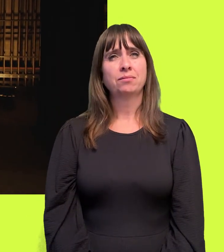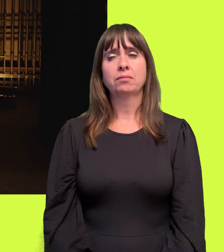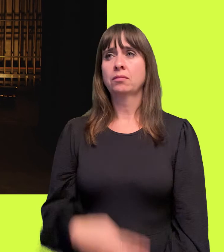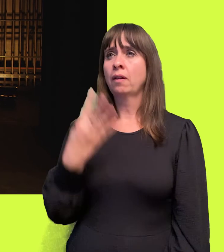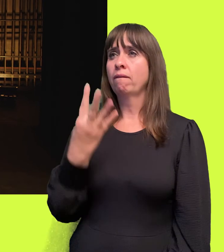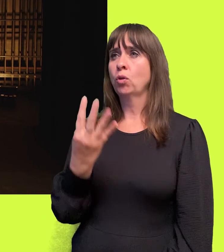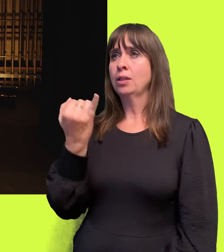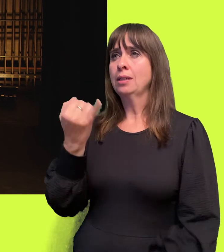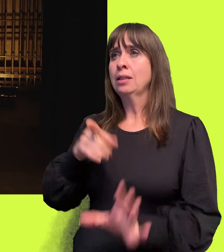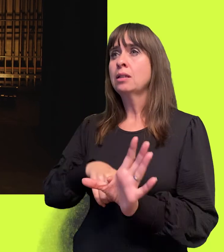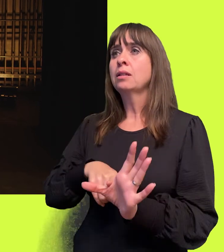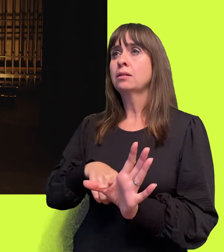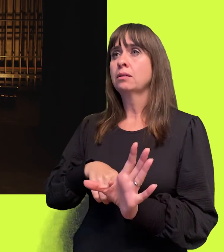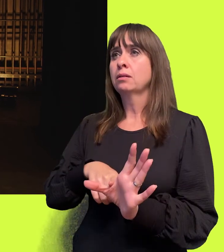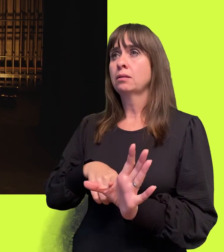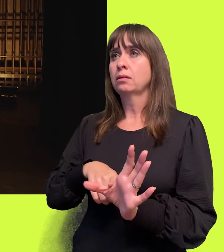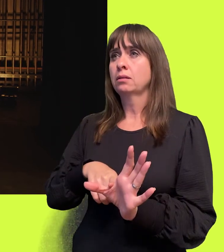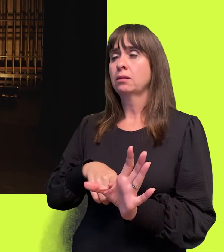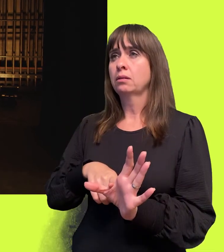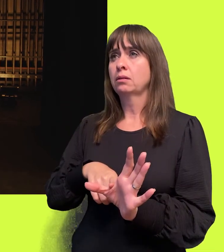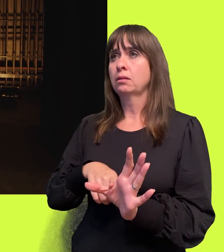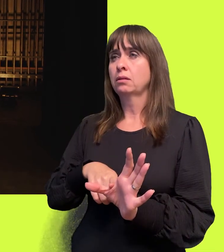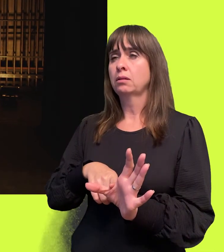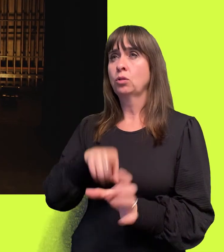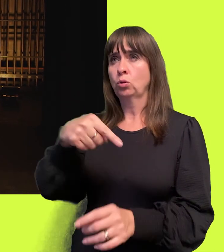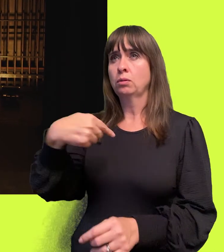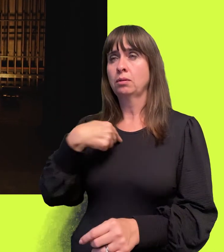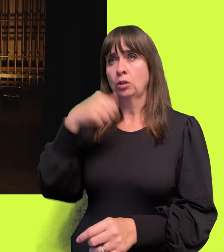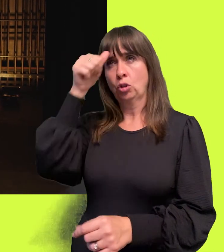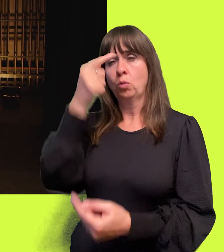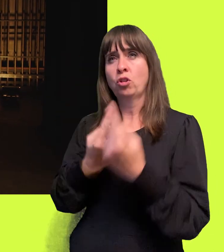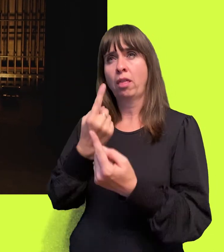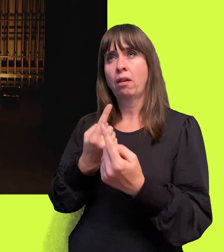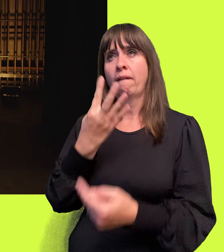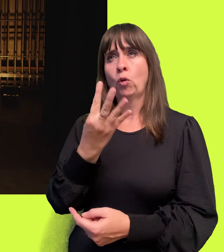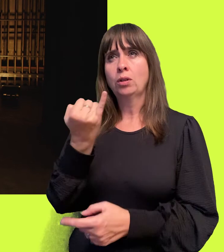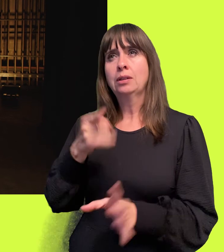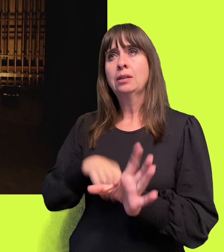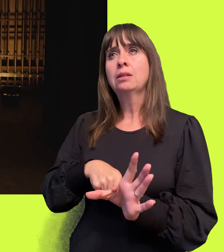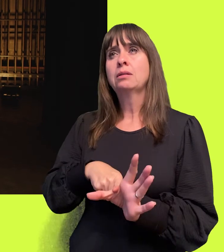46 years. I've known you for 46 years.